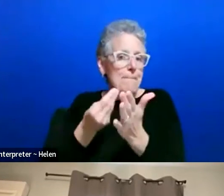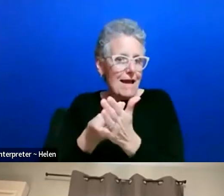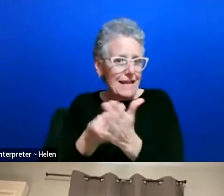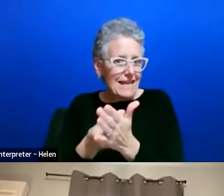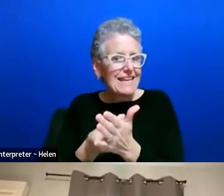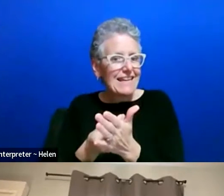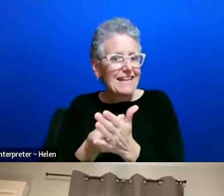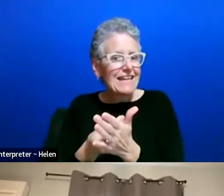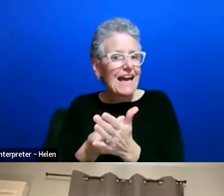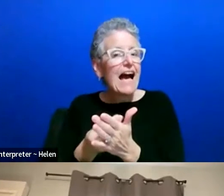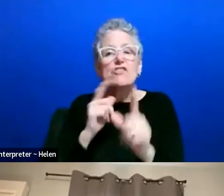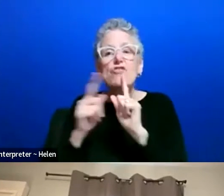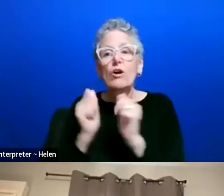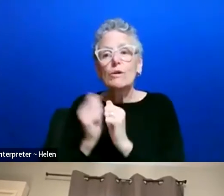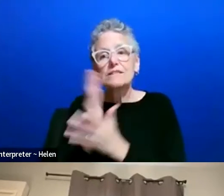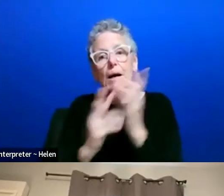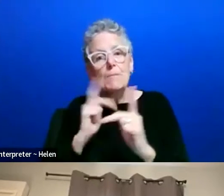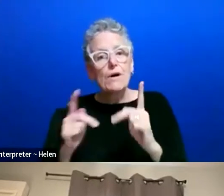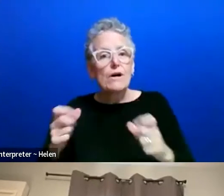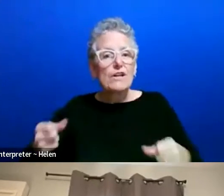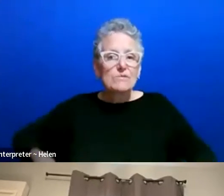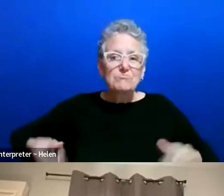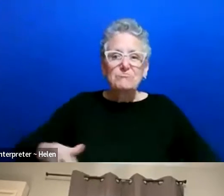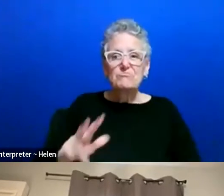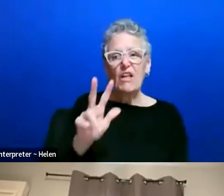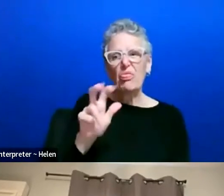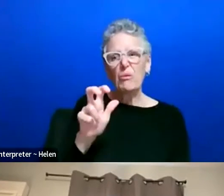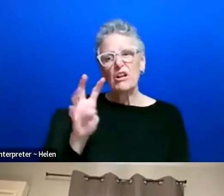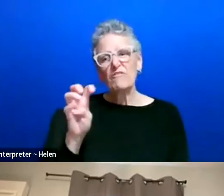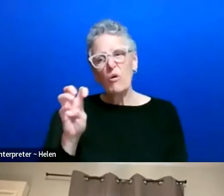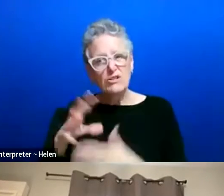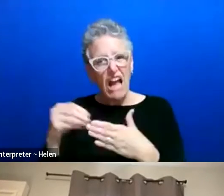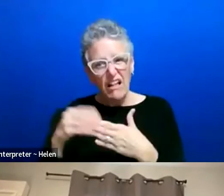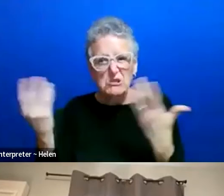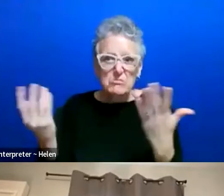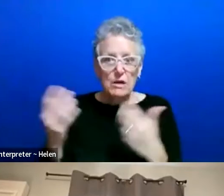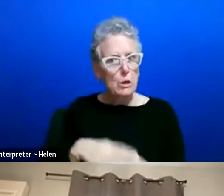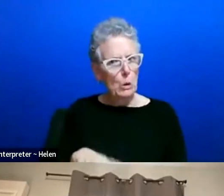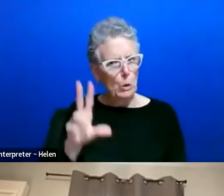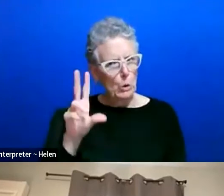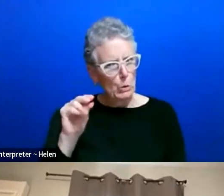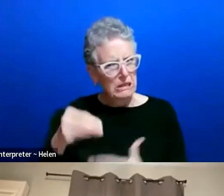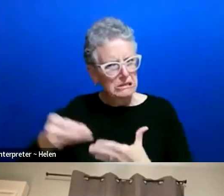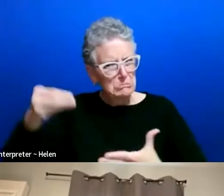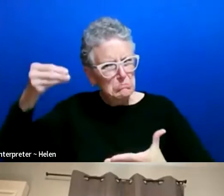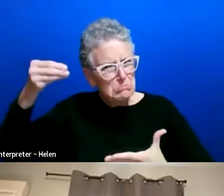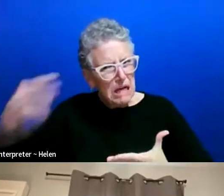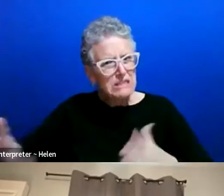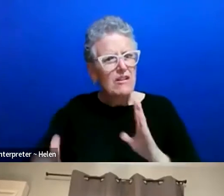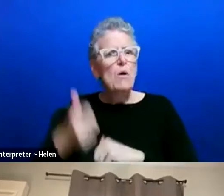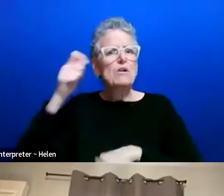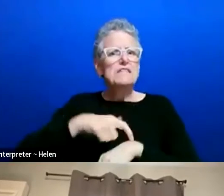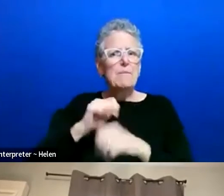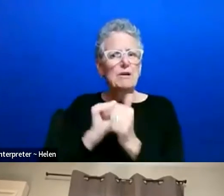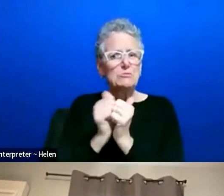know I talked to some people and I think, oh, a chair was about $300-400, but it's like way more than that. It's usually a sports